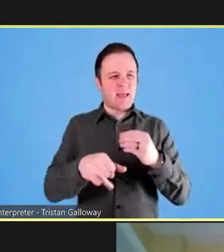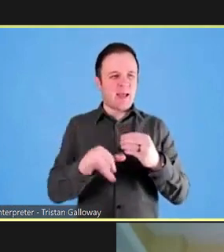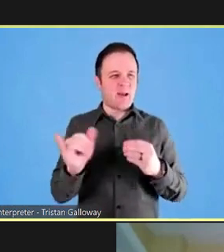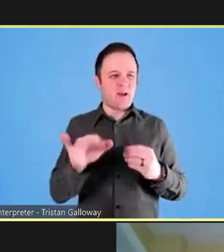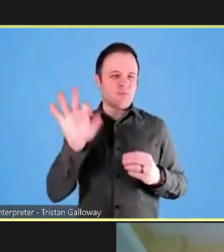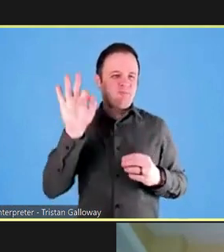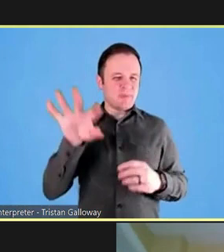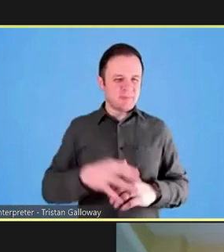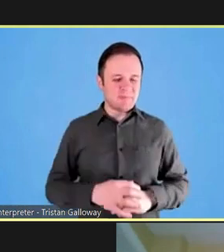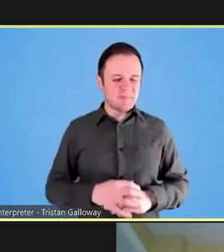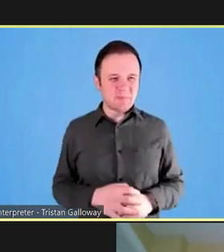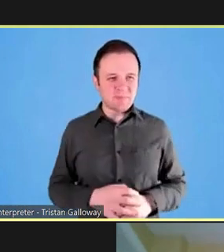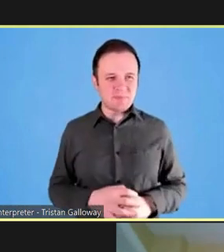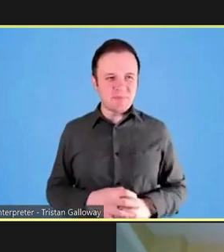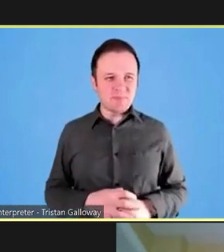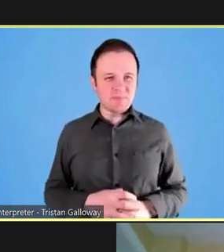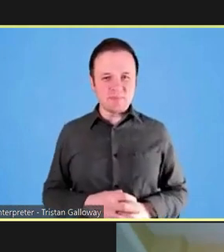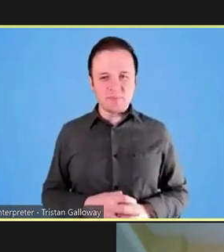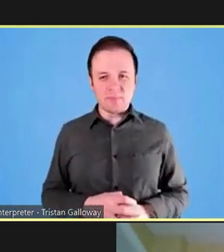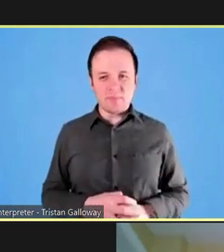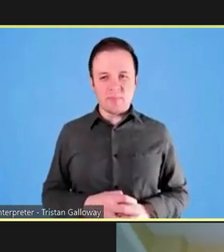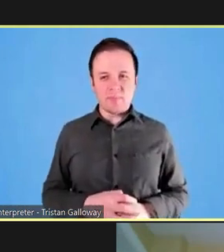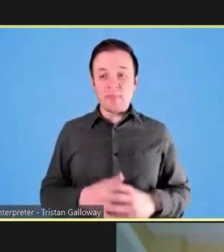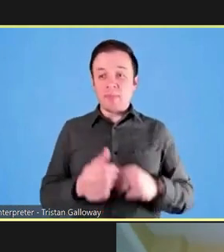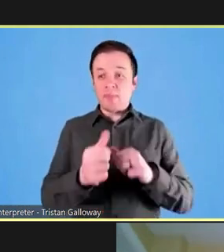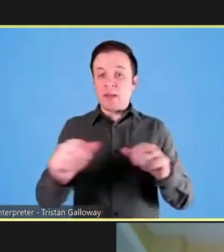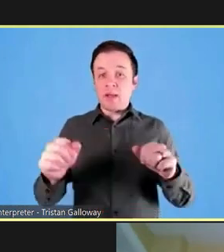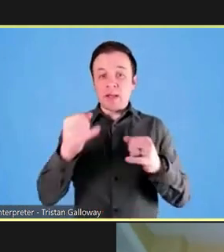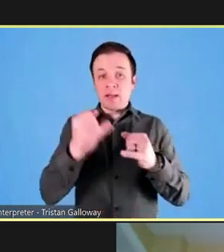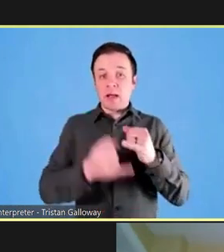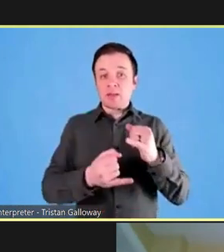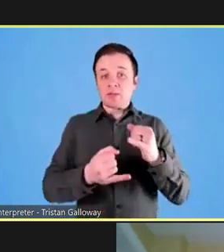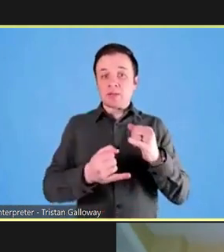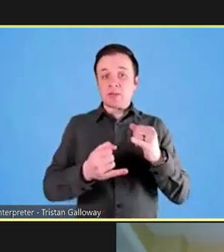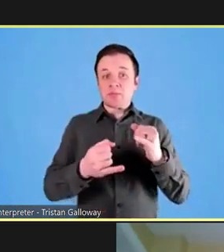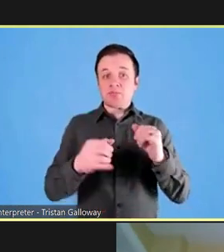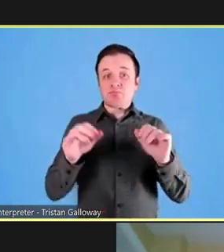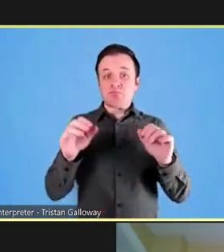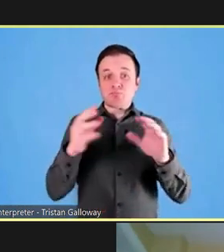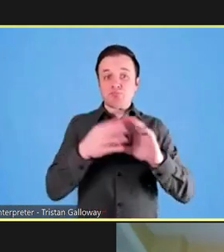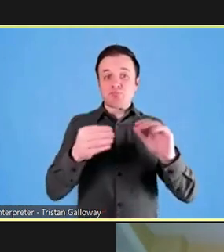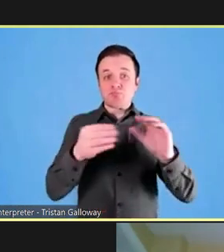plug in. Any last thoughts?